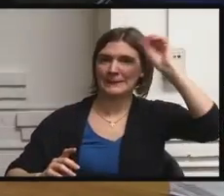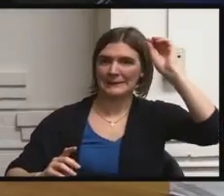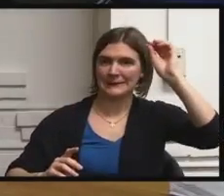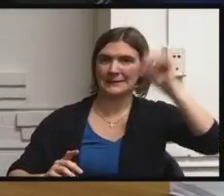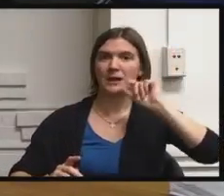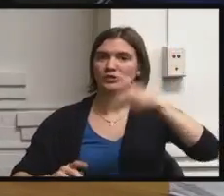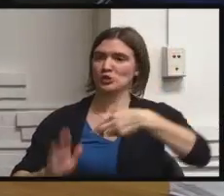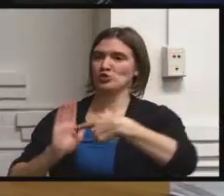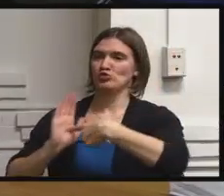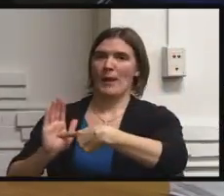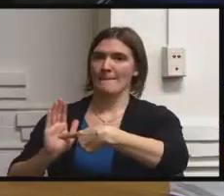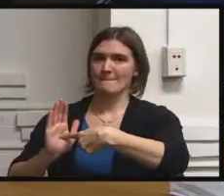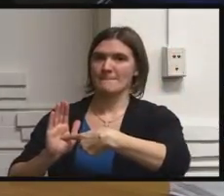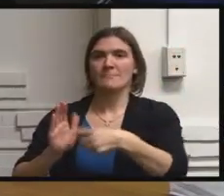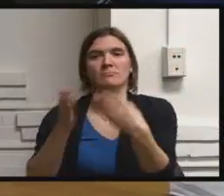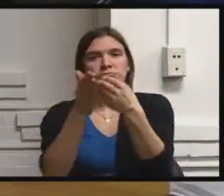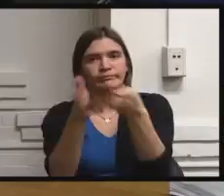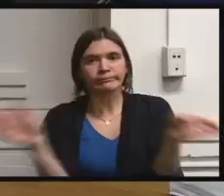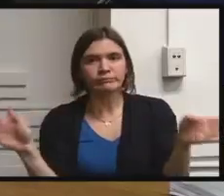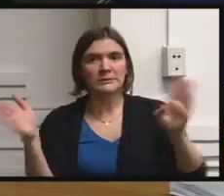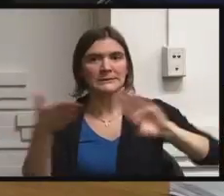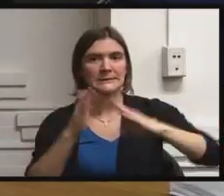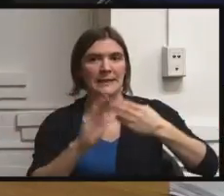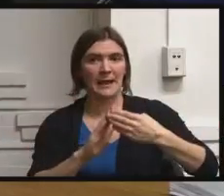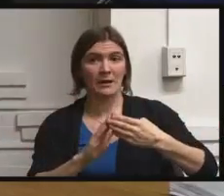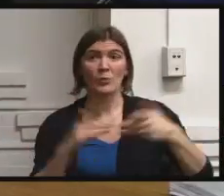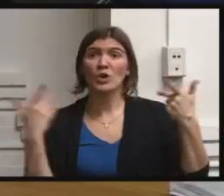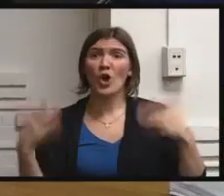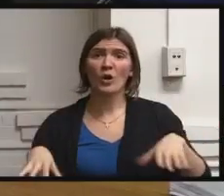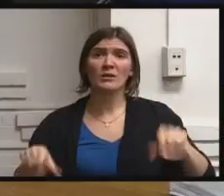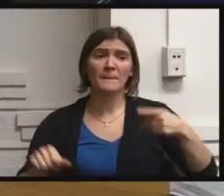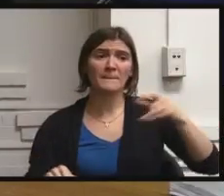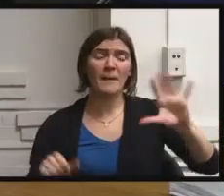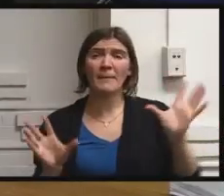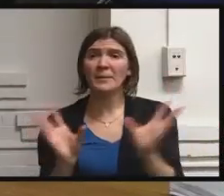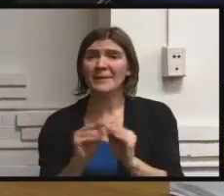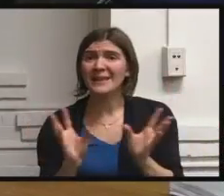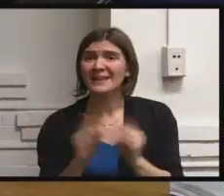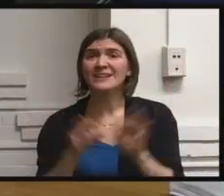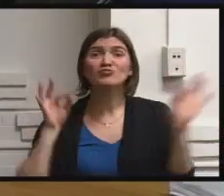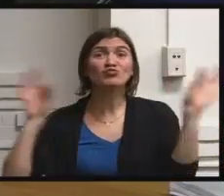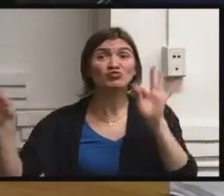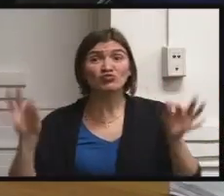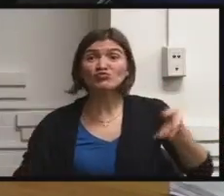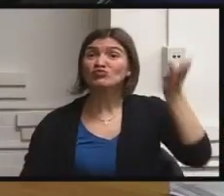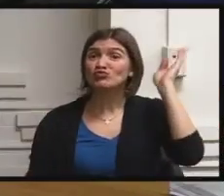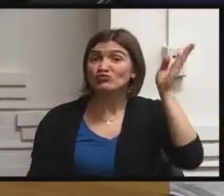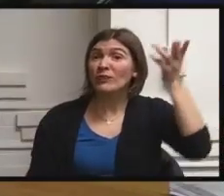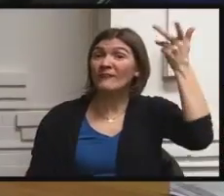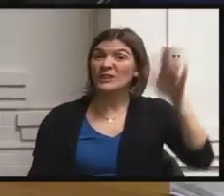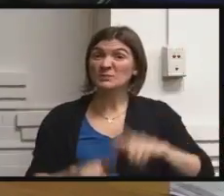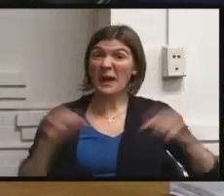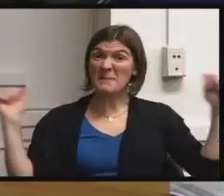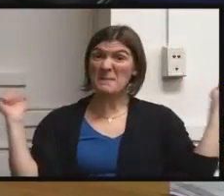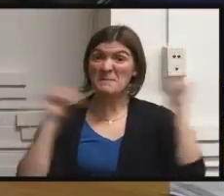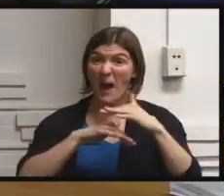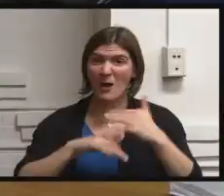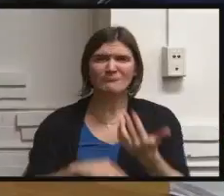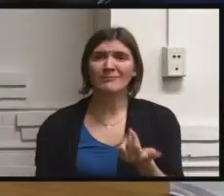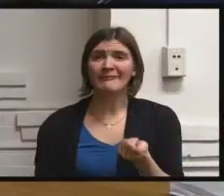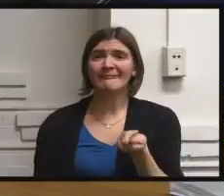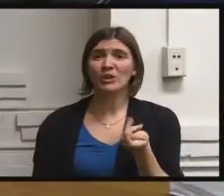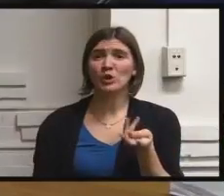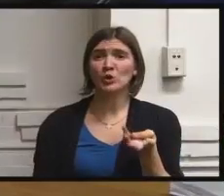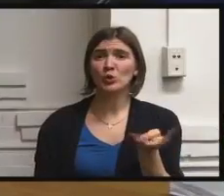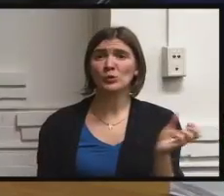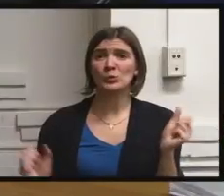possible. We had public presentations, but didn't get a lot of public